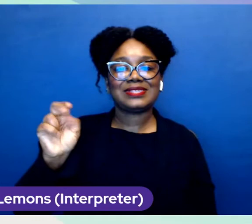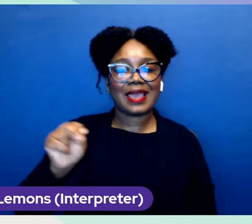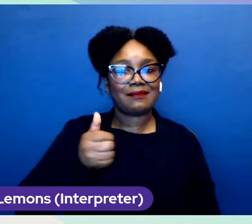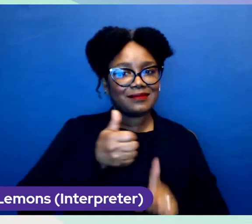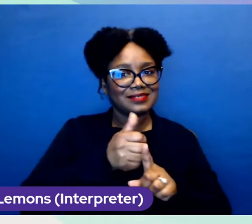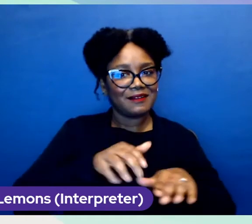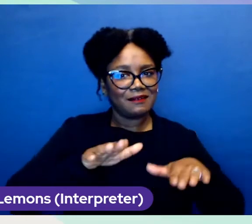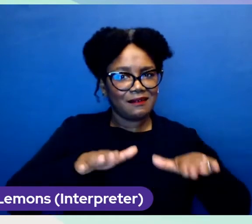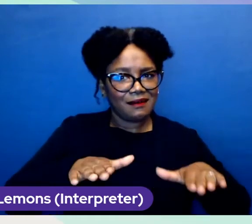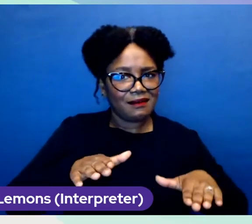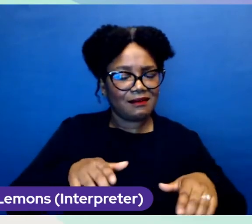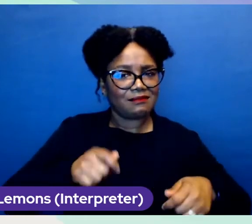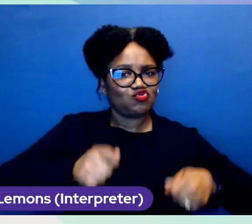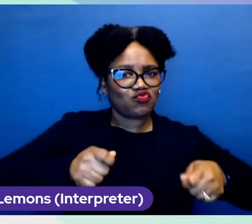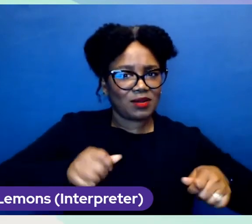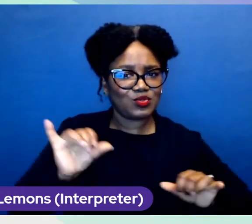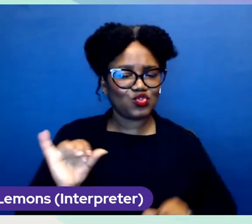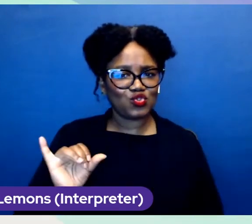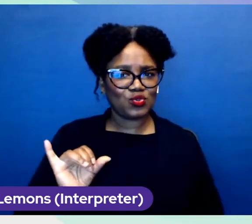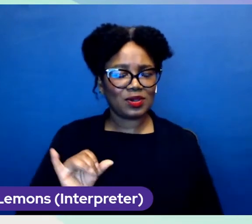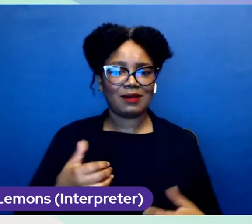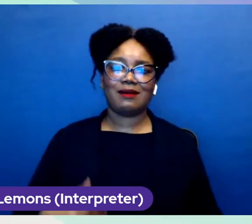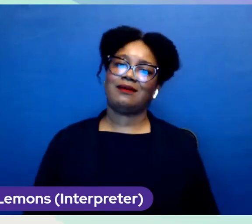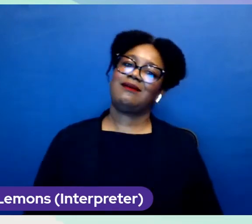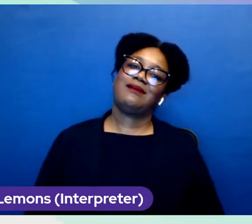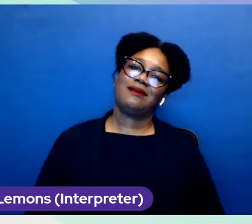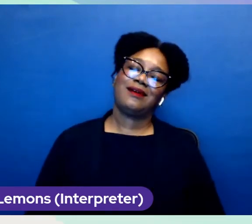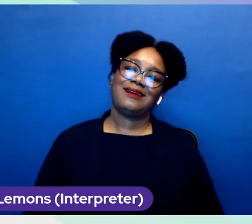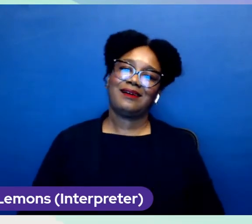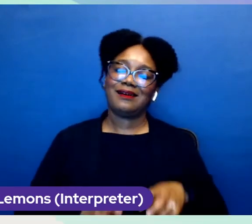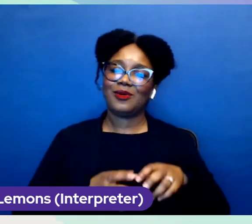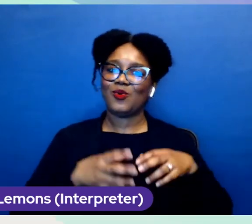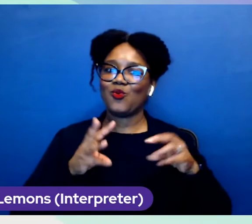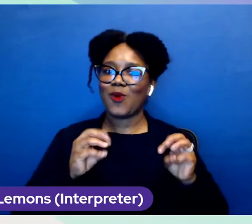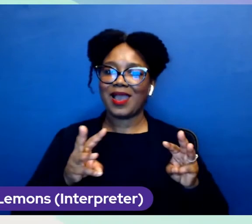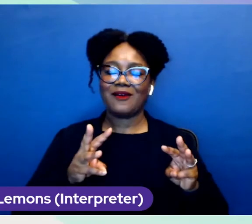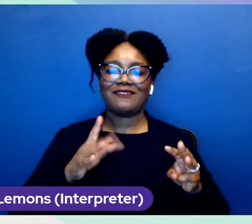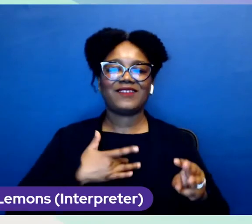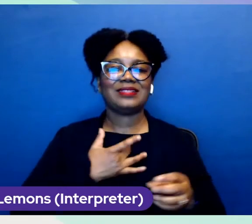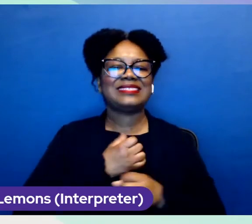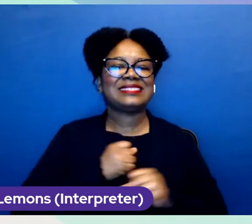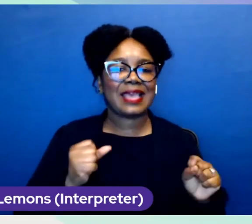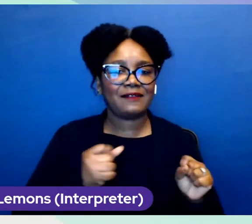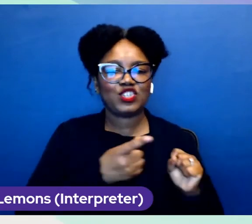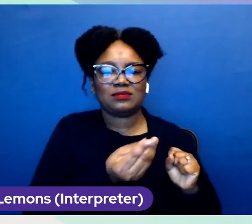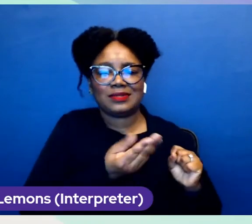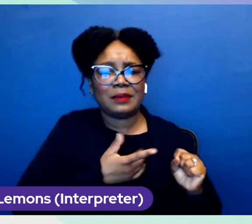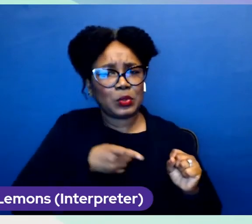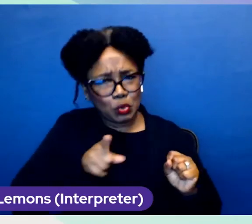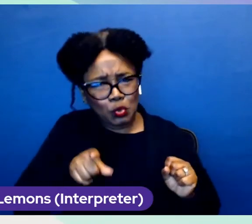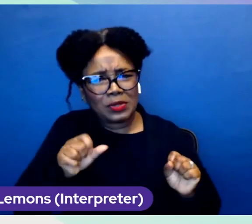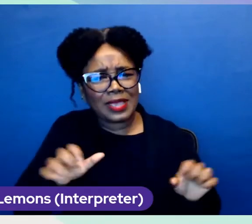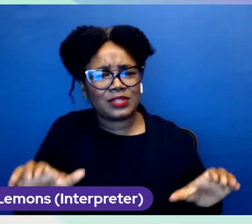you you can do it and there's no quitting. And that was such a safe space for me, you know, to be able to mingle with her and,